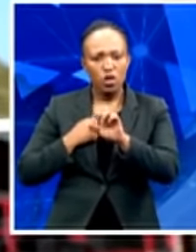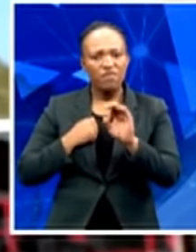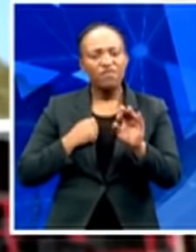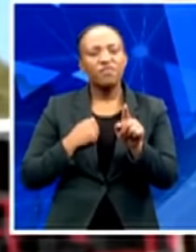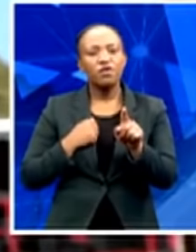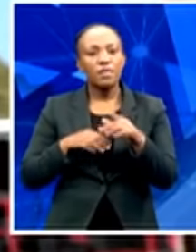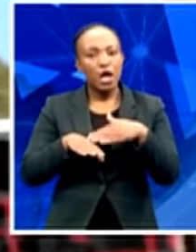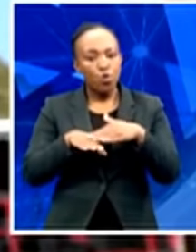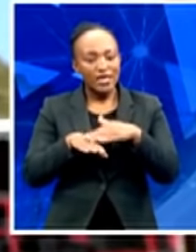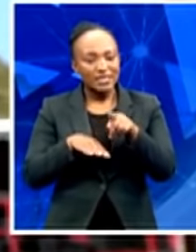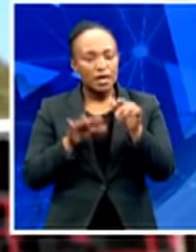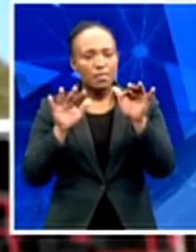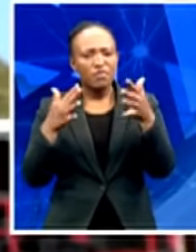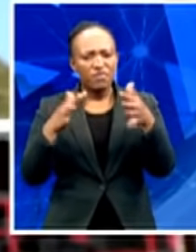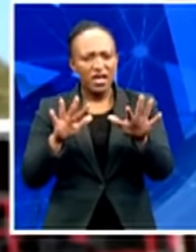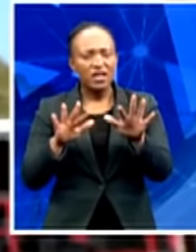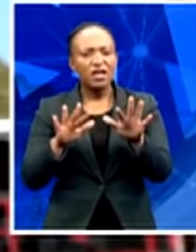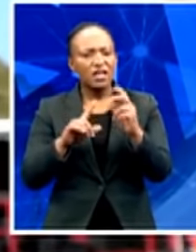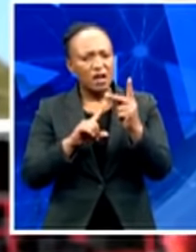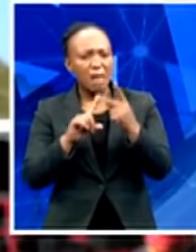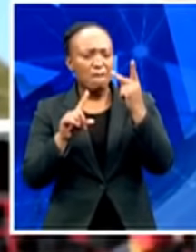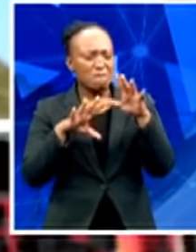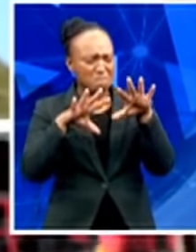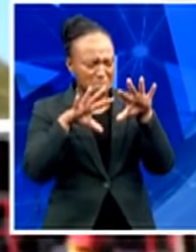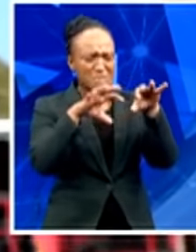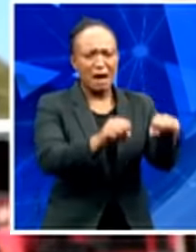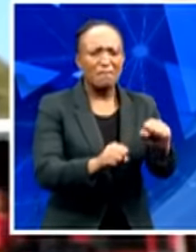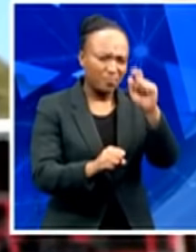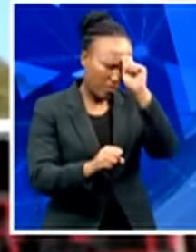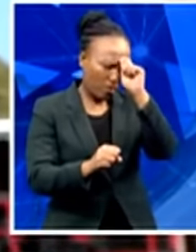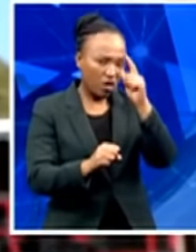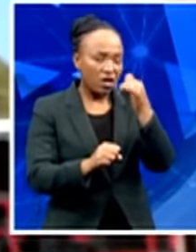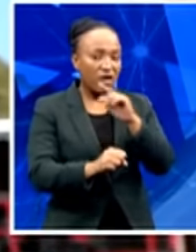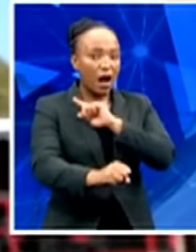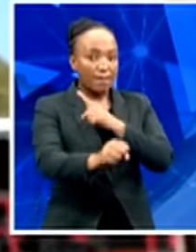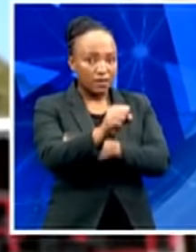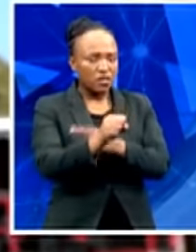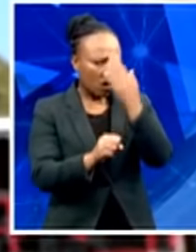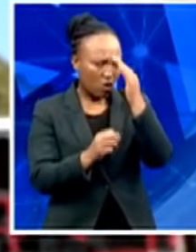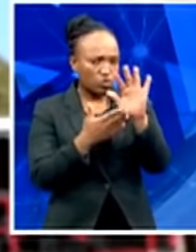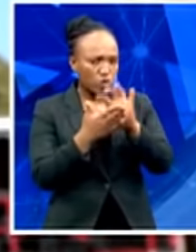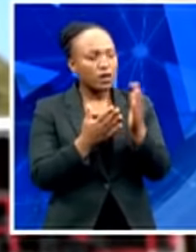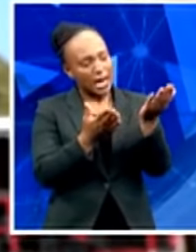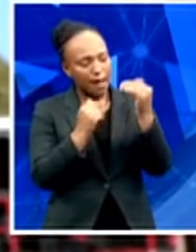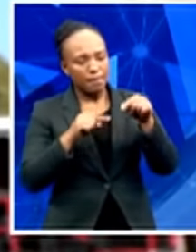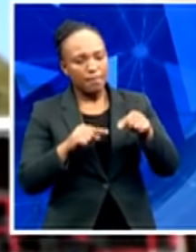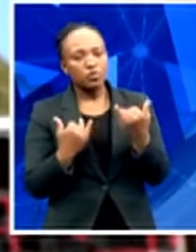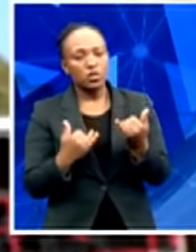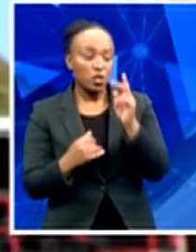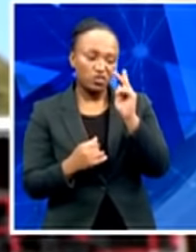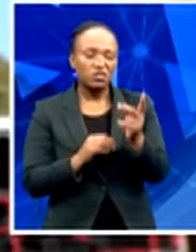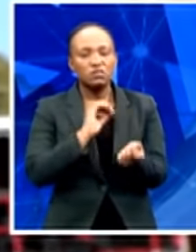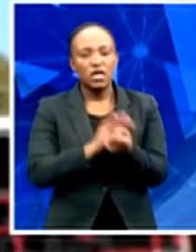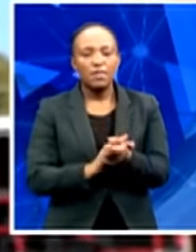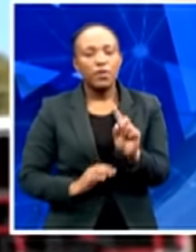that boy, if they've got capacity and they know their story, they must come here today and see what's going to happen, because we are past the stage of